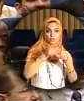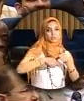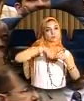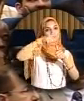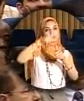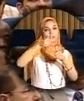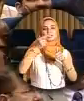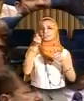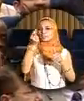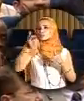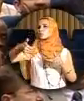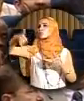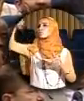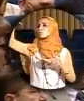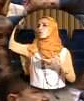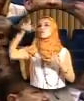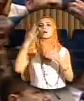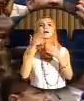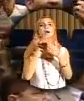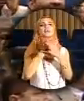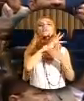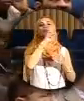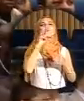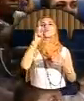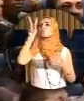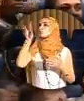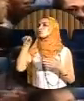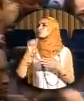today. Give them a good applause.